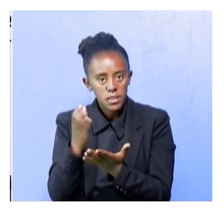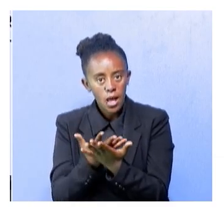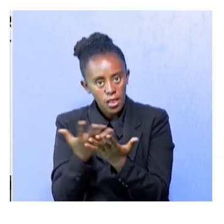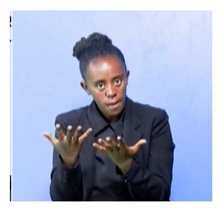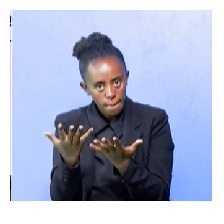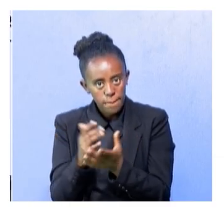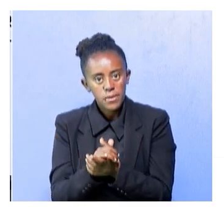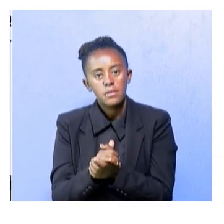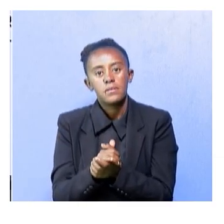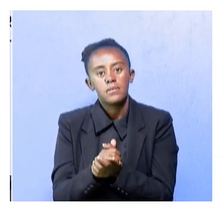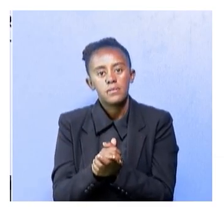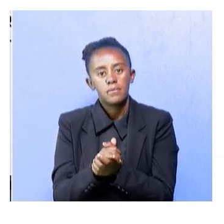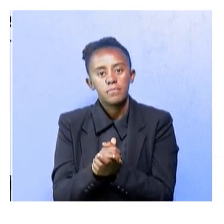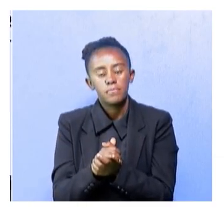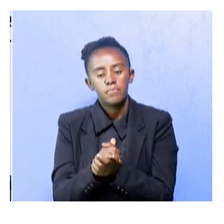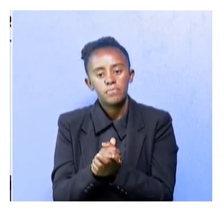for